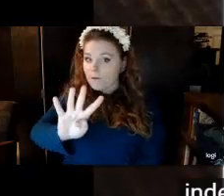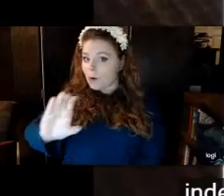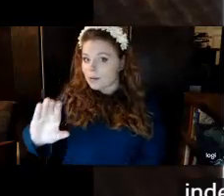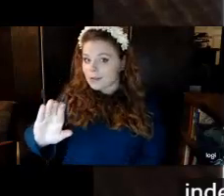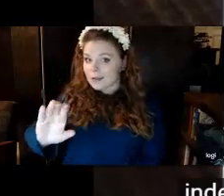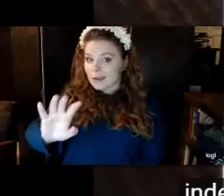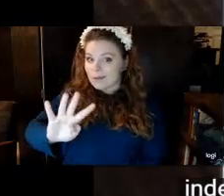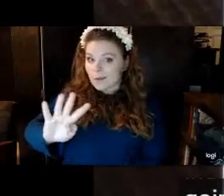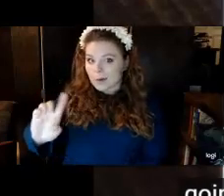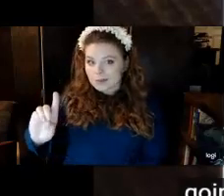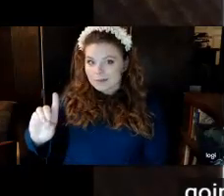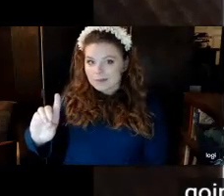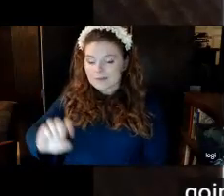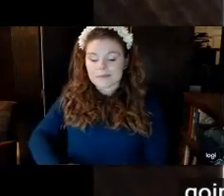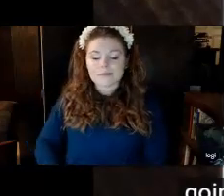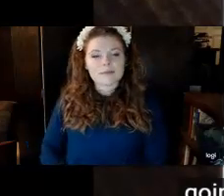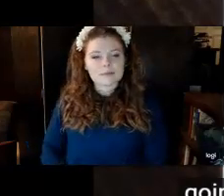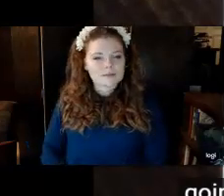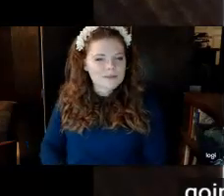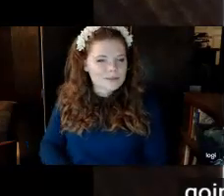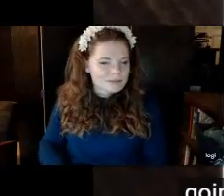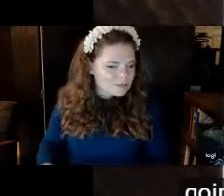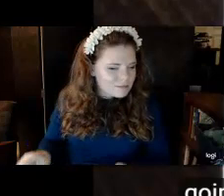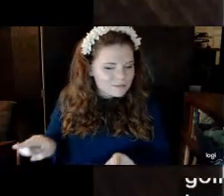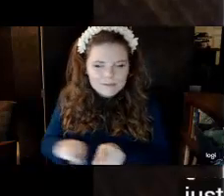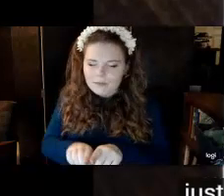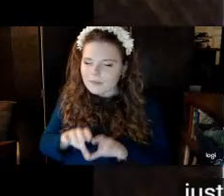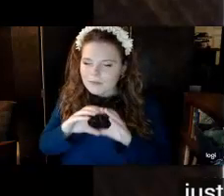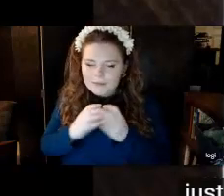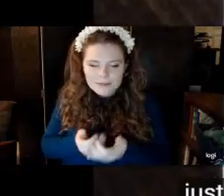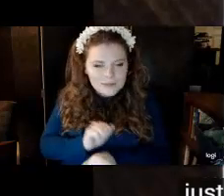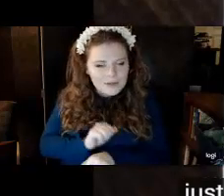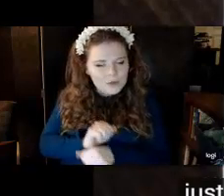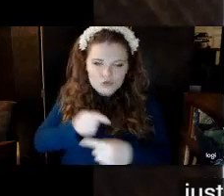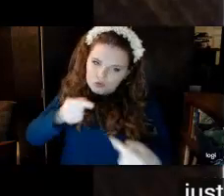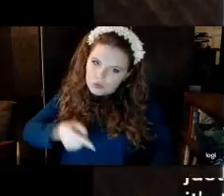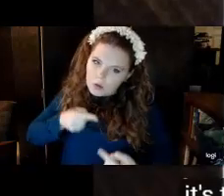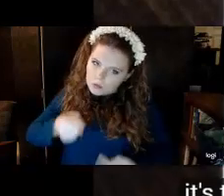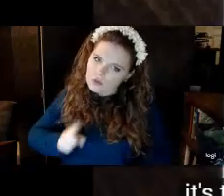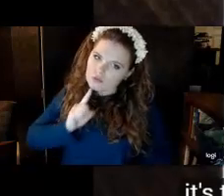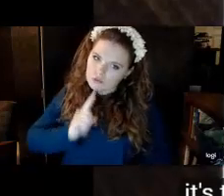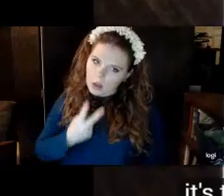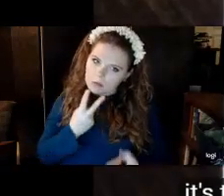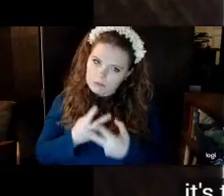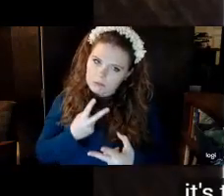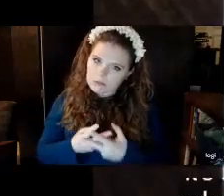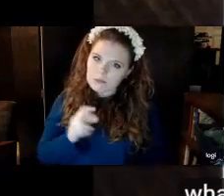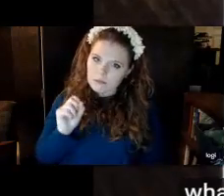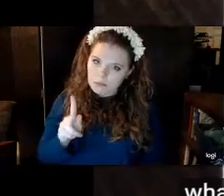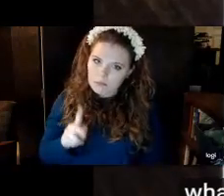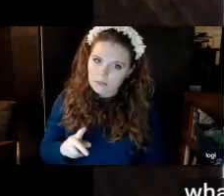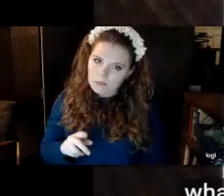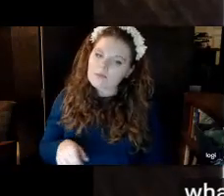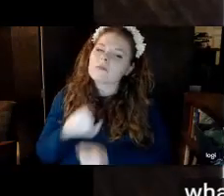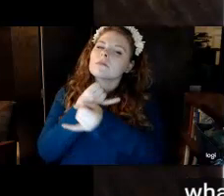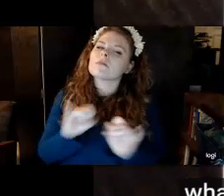and 4D. And just like in class, when I tell you that it's the struggle is real time, that's what it is right now. I want you to